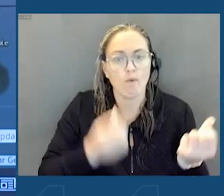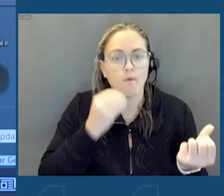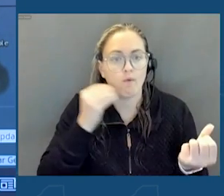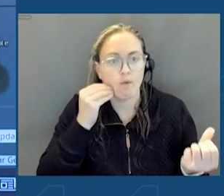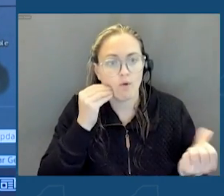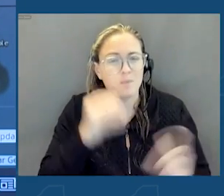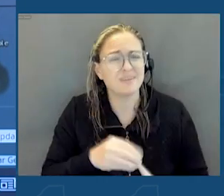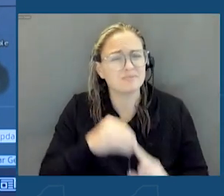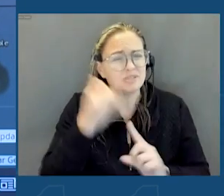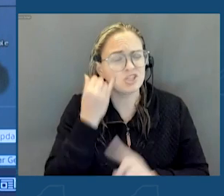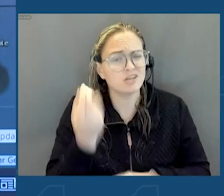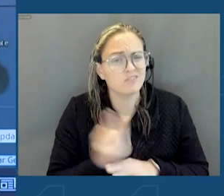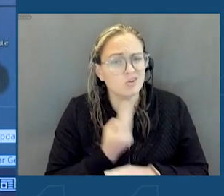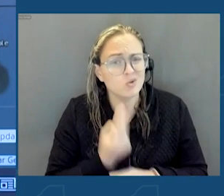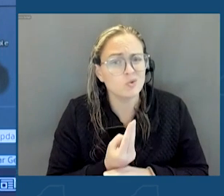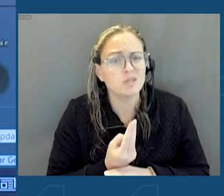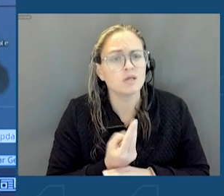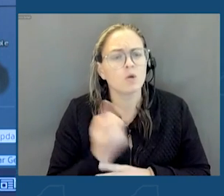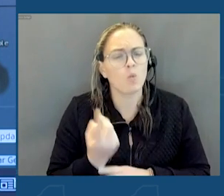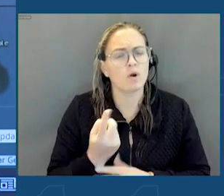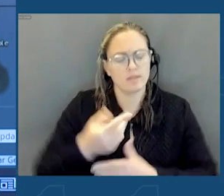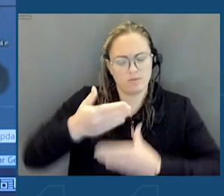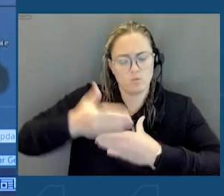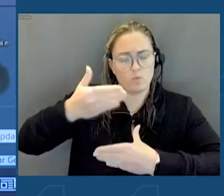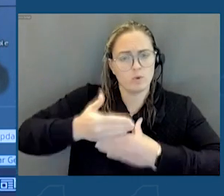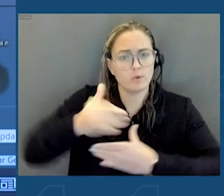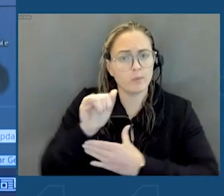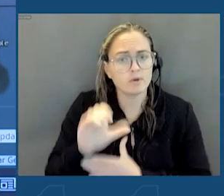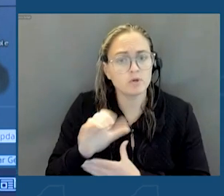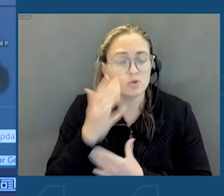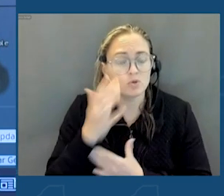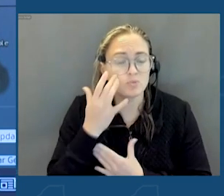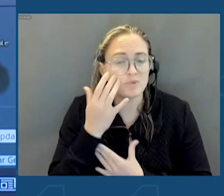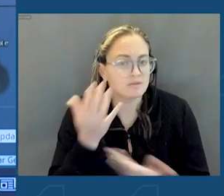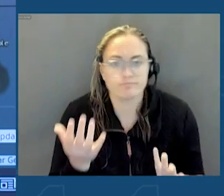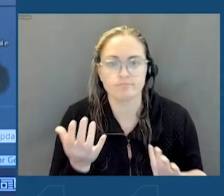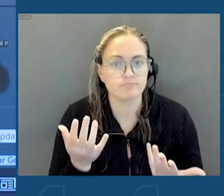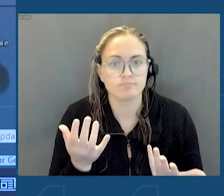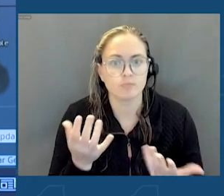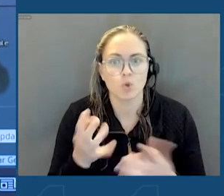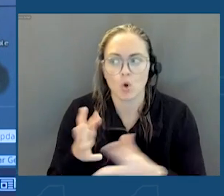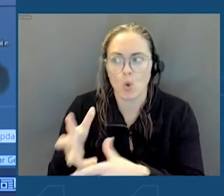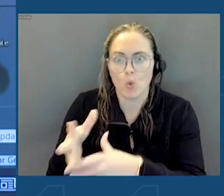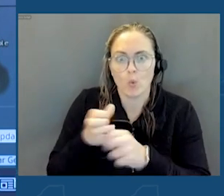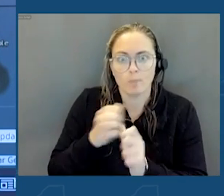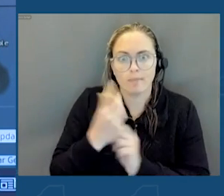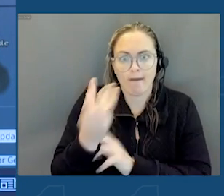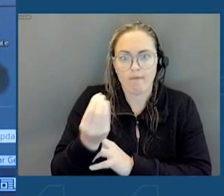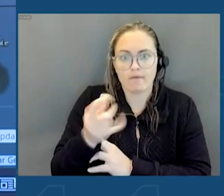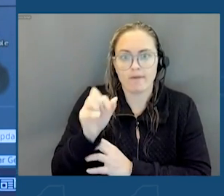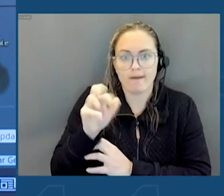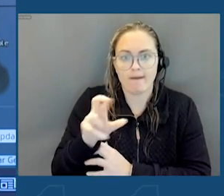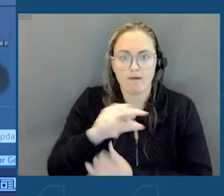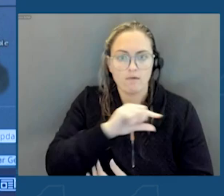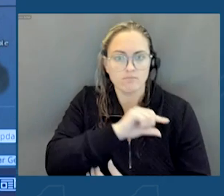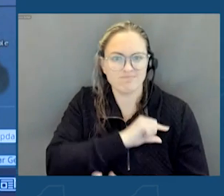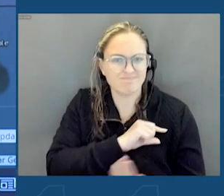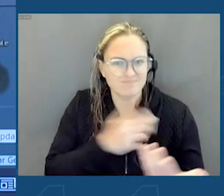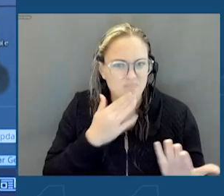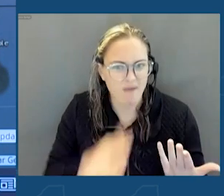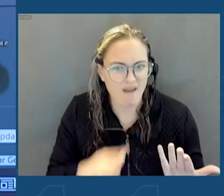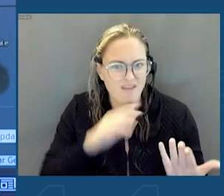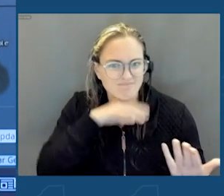especially if you're using in your home one of the window air conditioners, because otherwise you're drawing in outdoor air right into your home, and that is